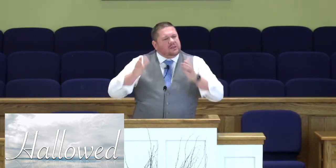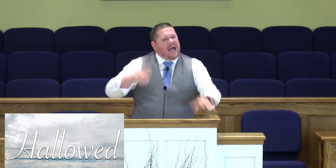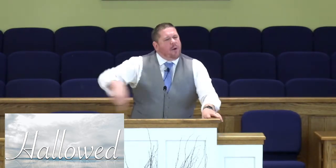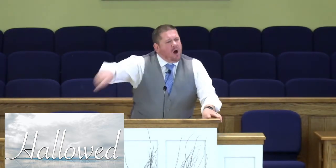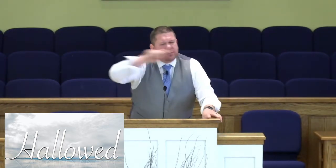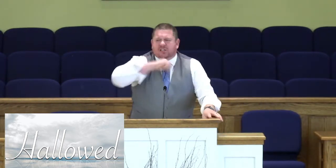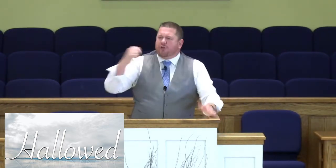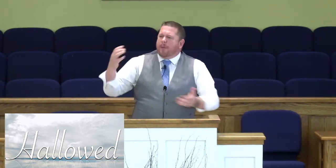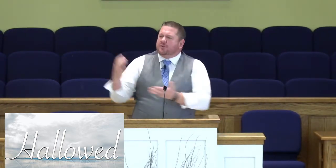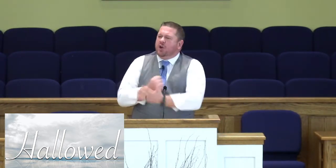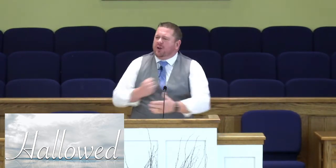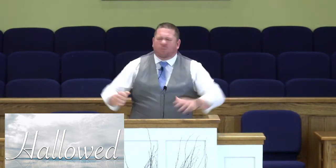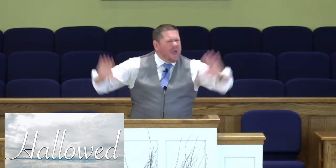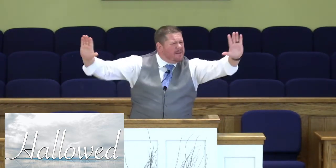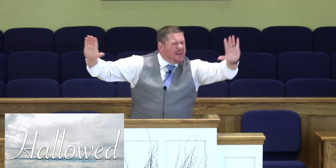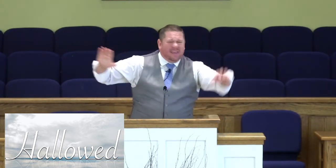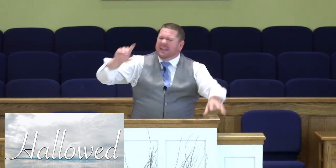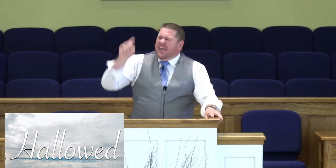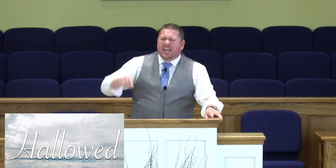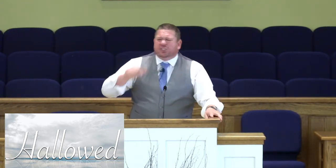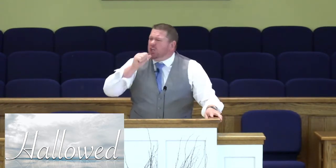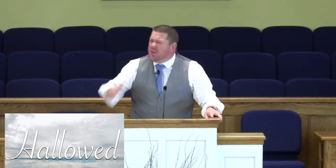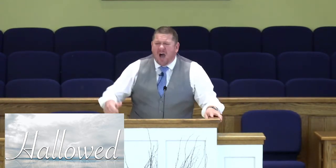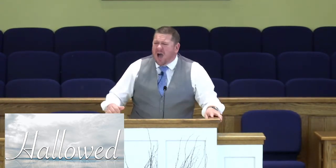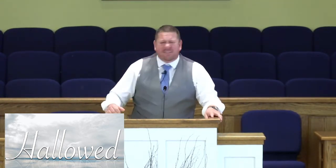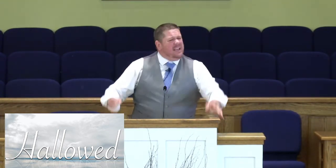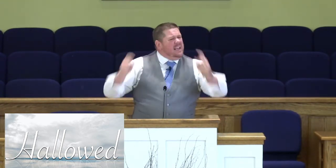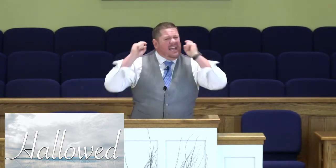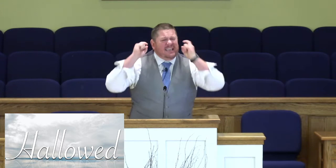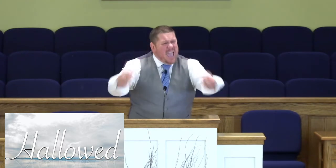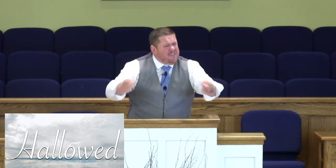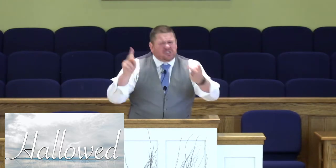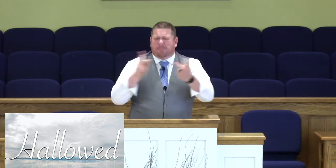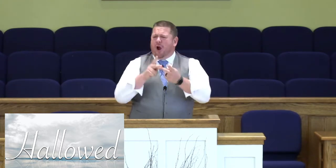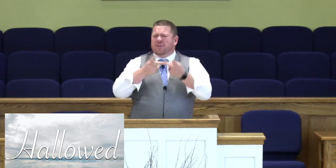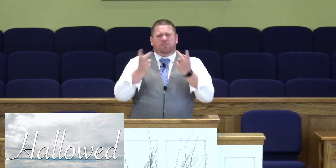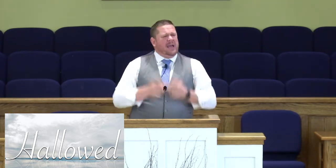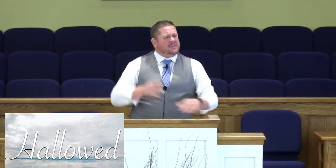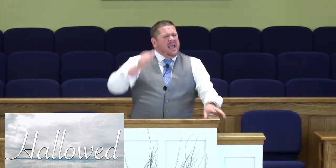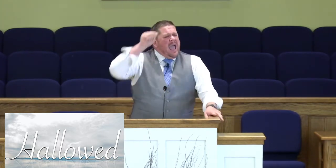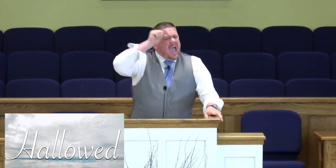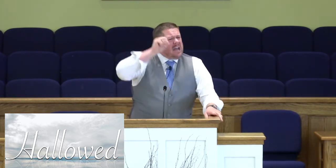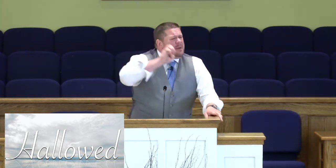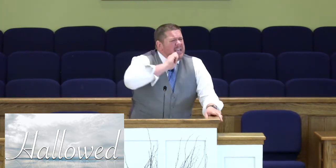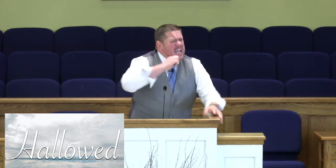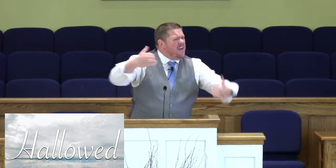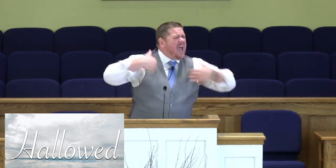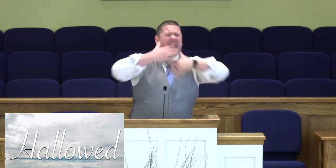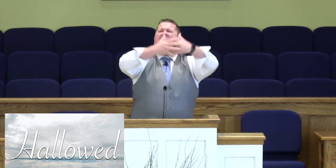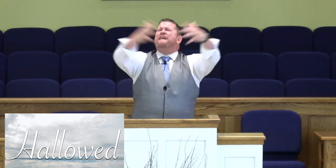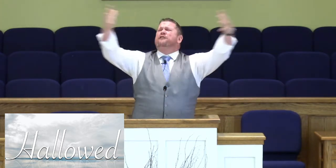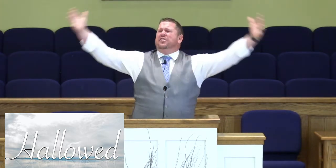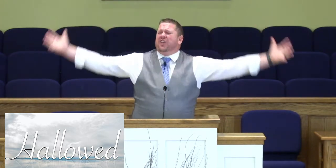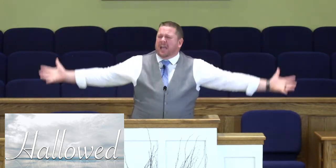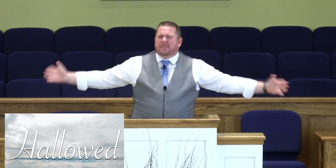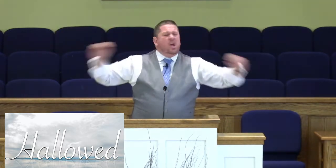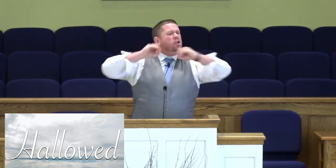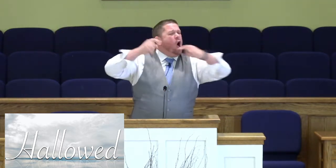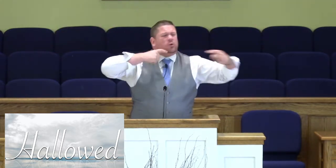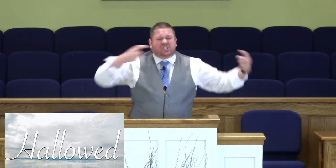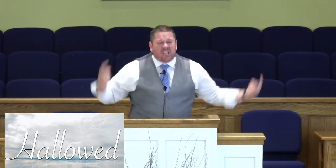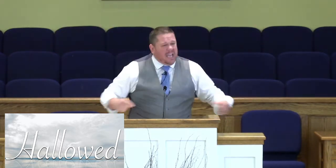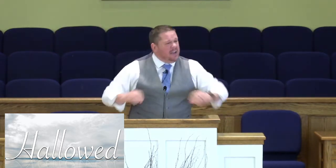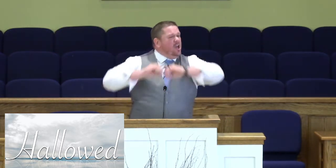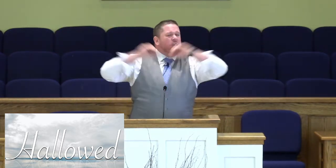to allow us another opportunity. Wait a minute. He should not. He gave us a perfect place. Adam and Eve had everything.